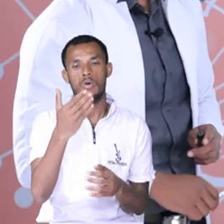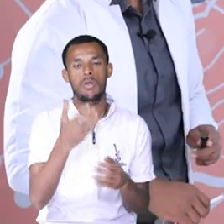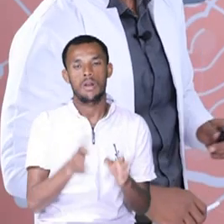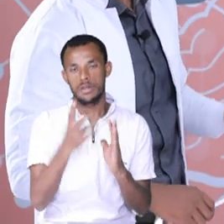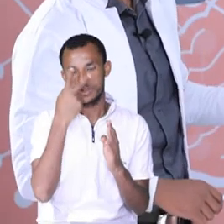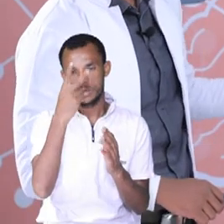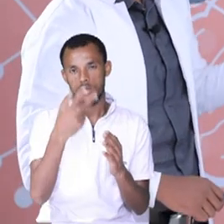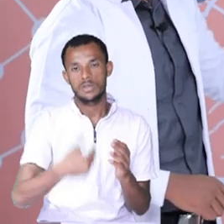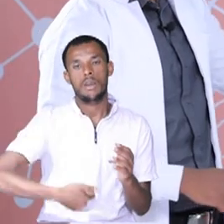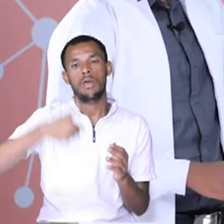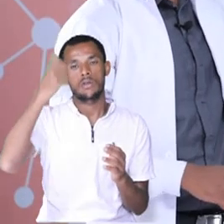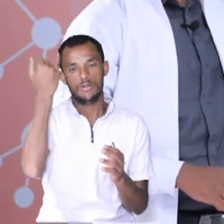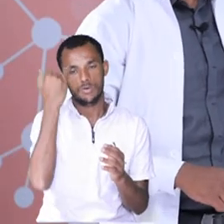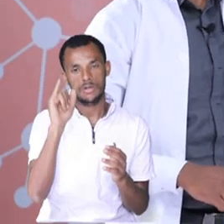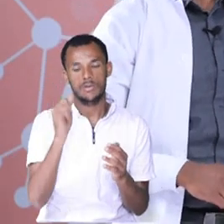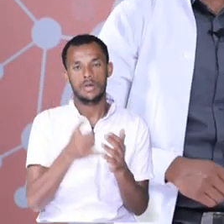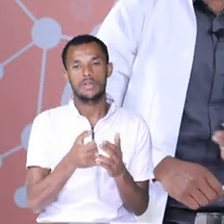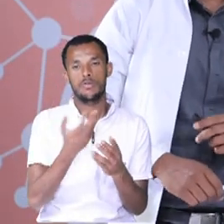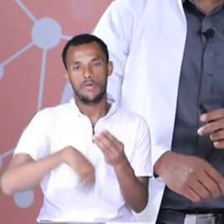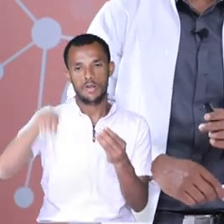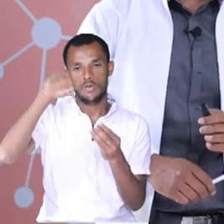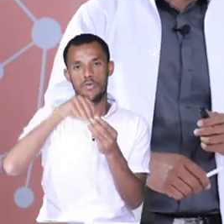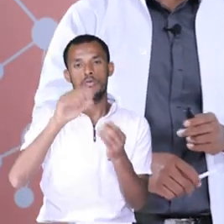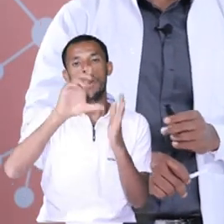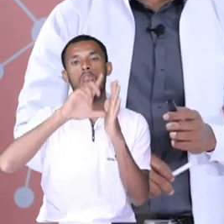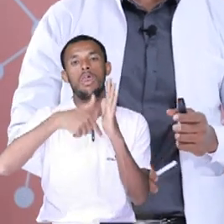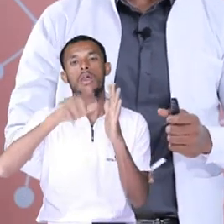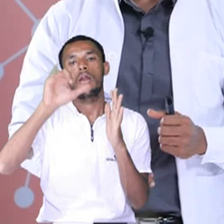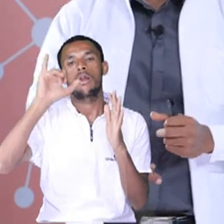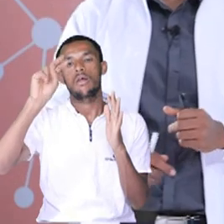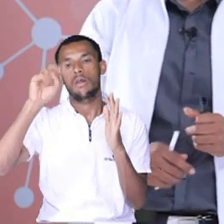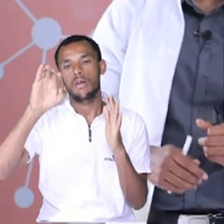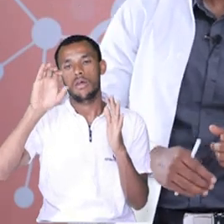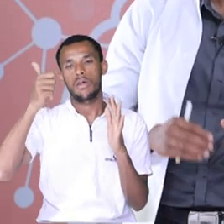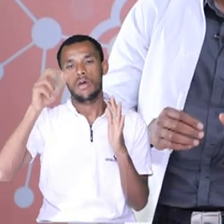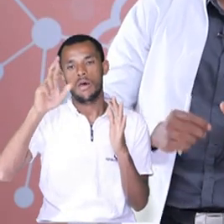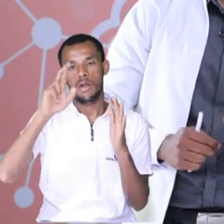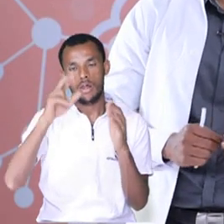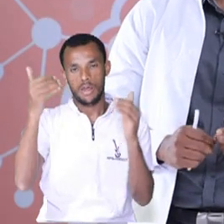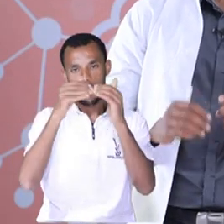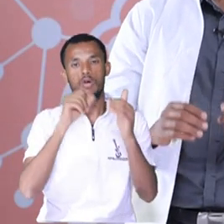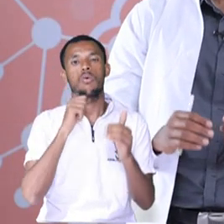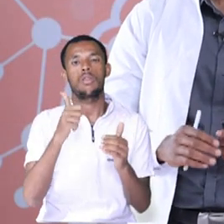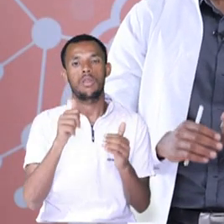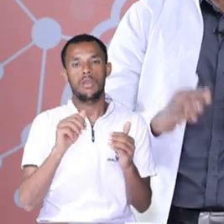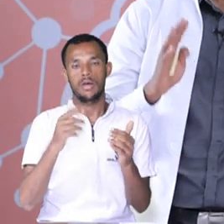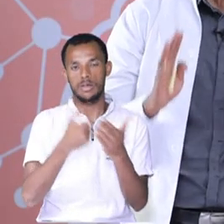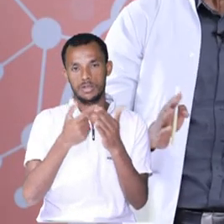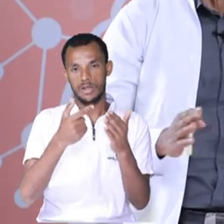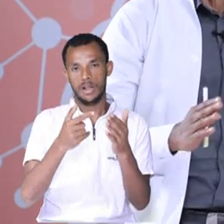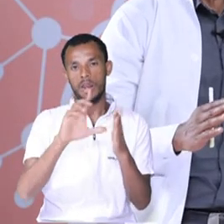Let's go to the next concept, that is further on linear inequality. In the case of inequality, we